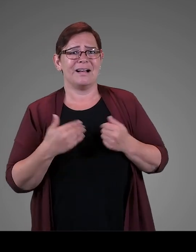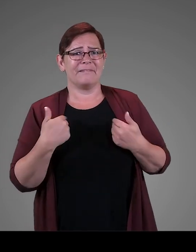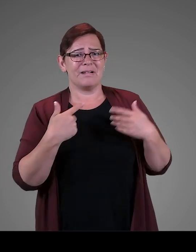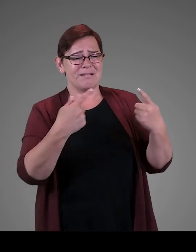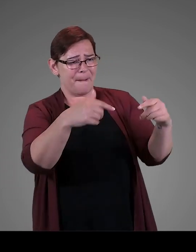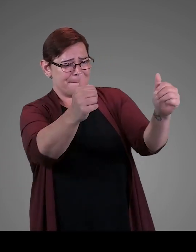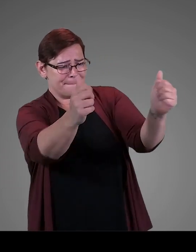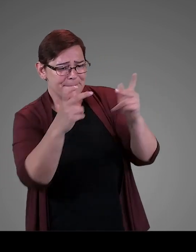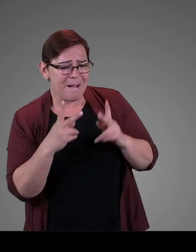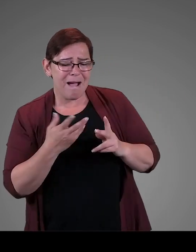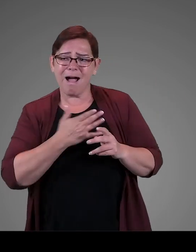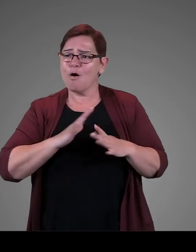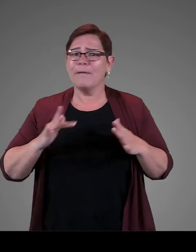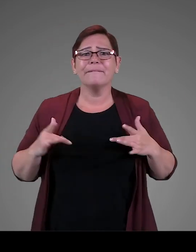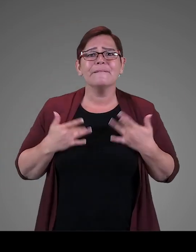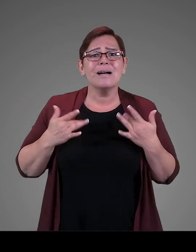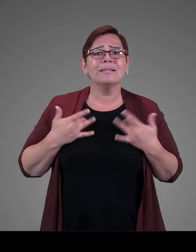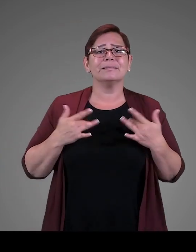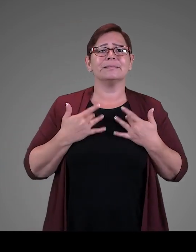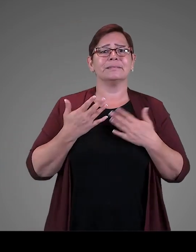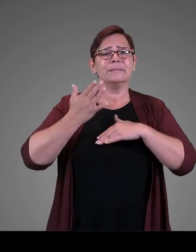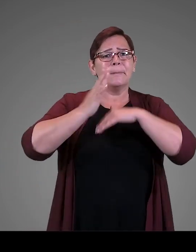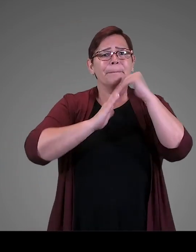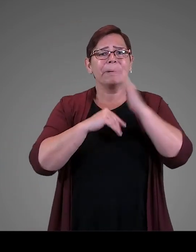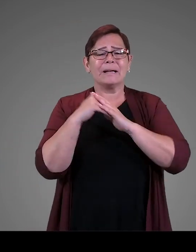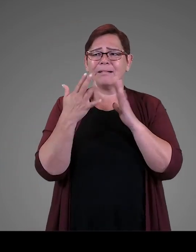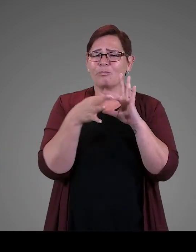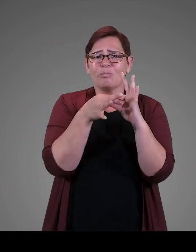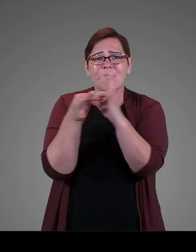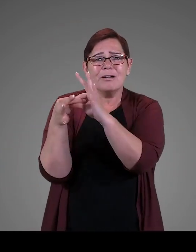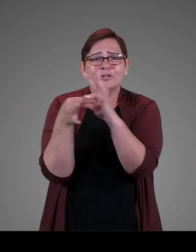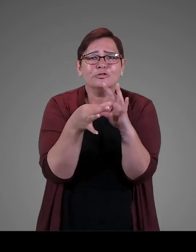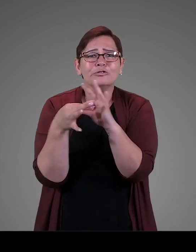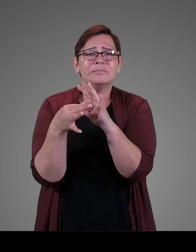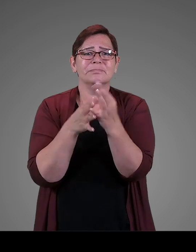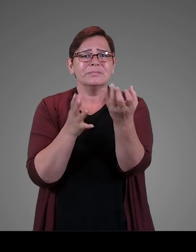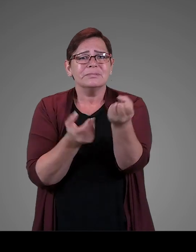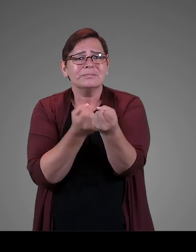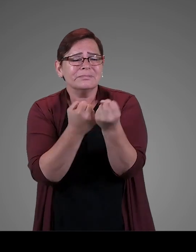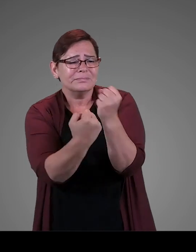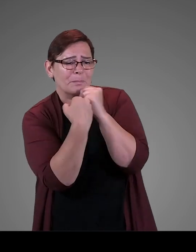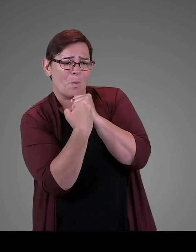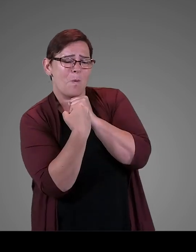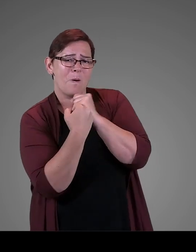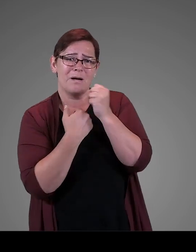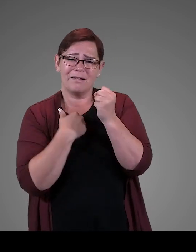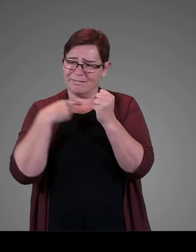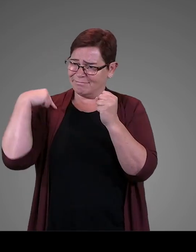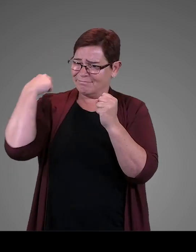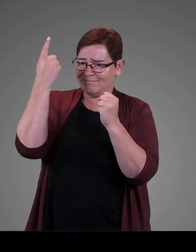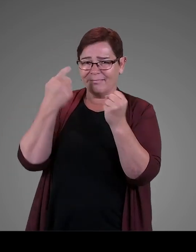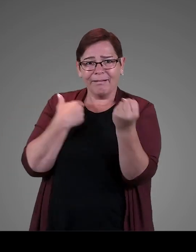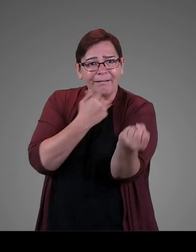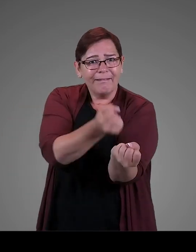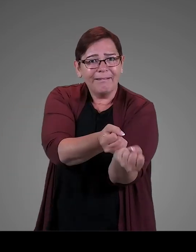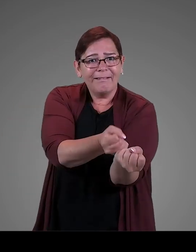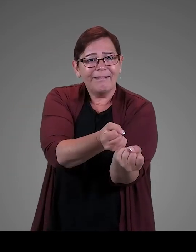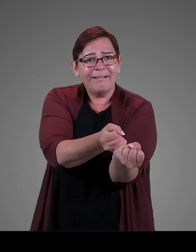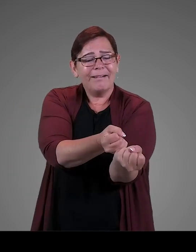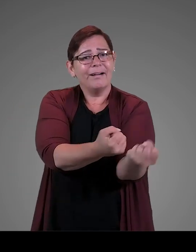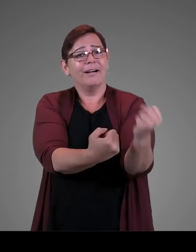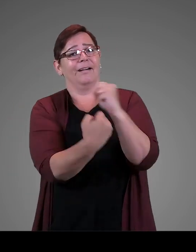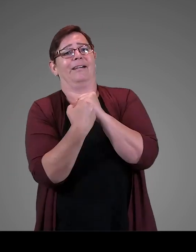those relationships, and supporting us as we've supported them. So those are some things I'm really proud of.